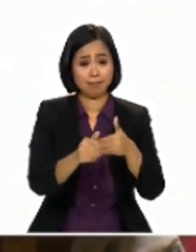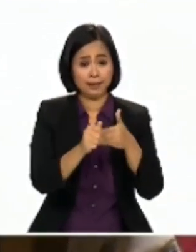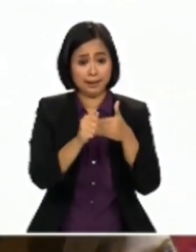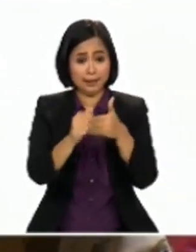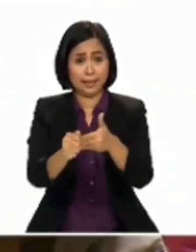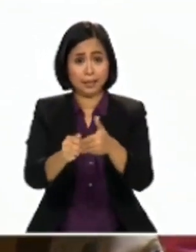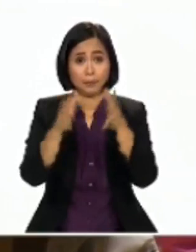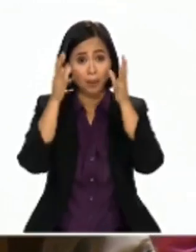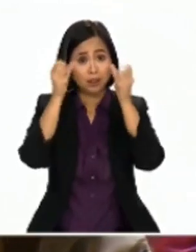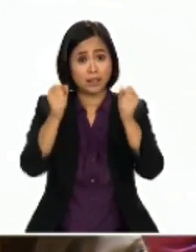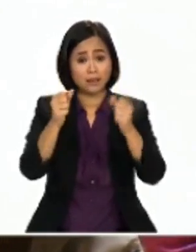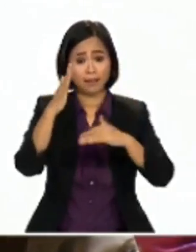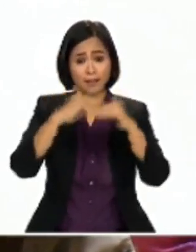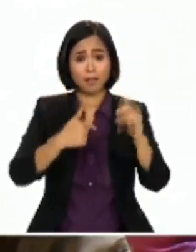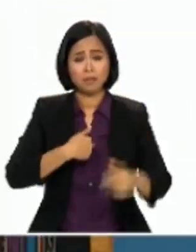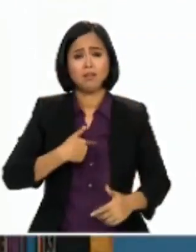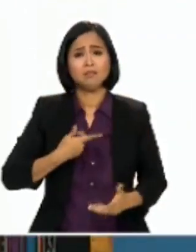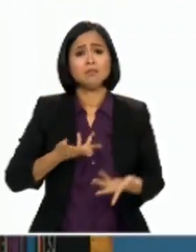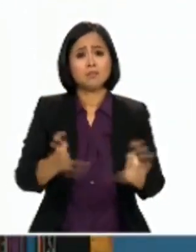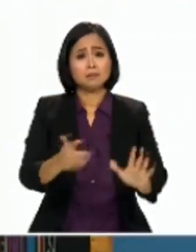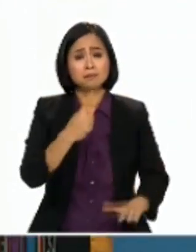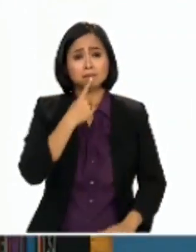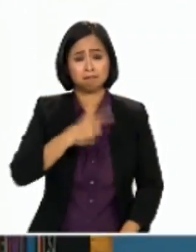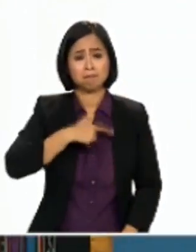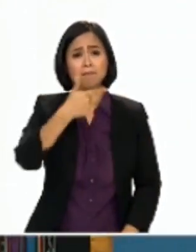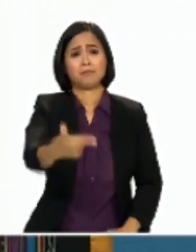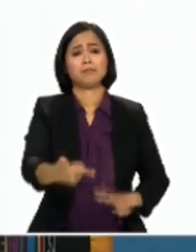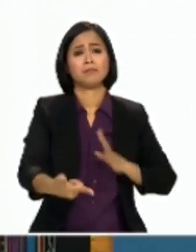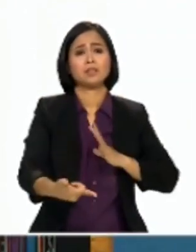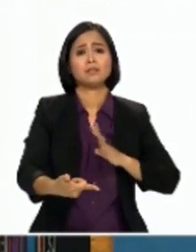ahead. That's not my...